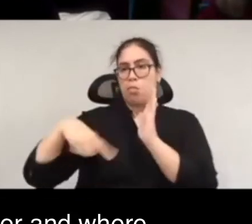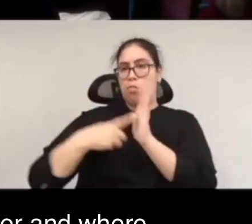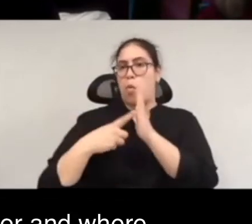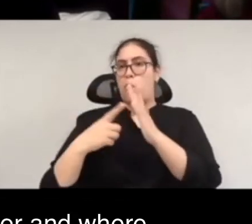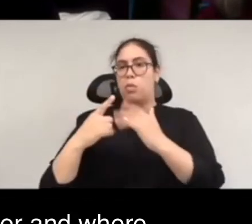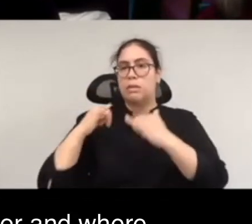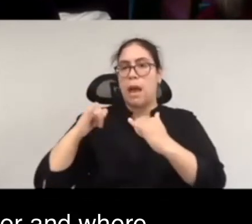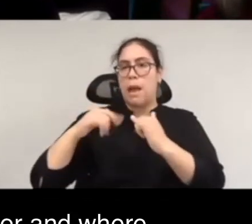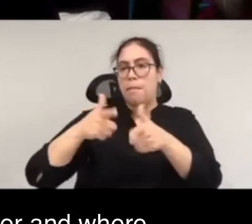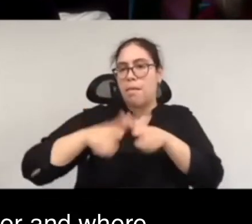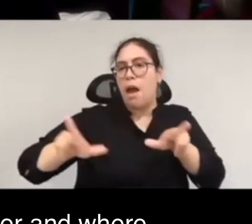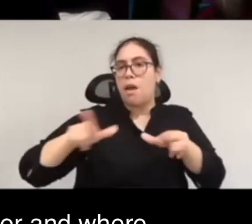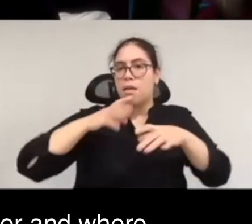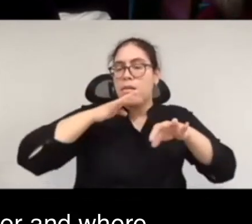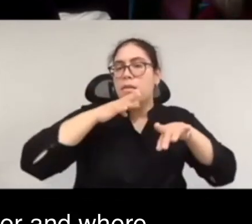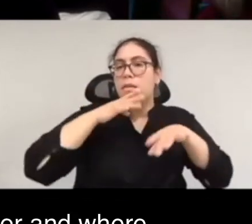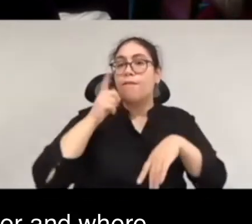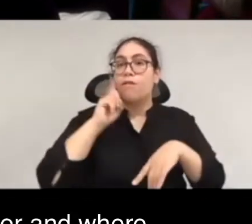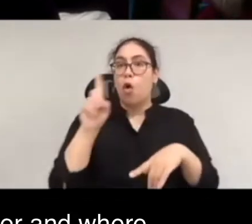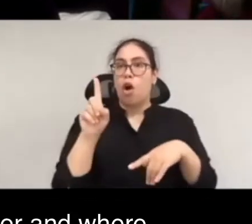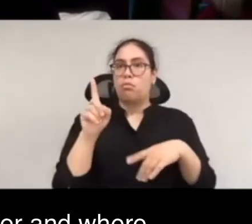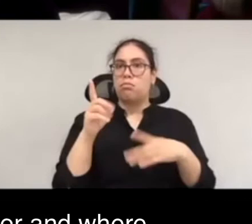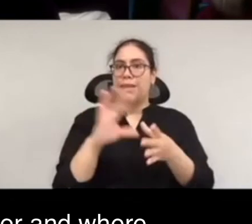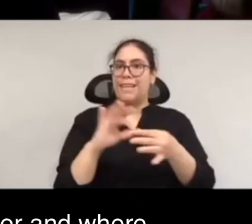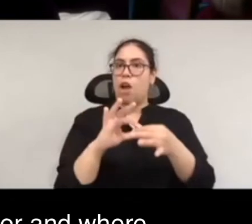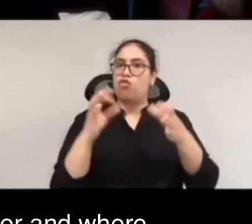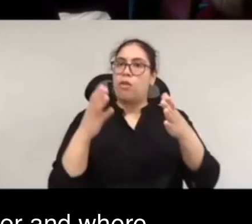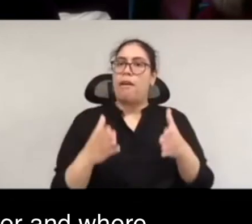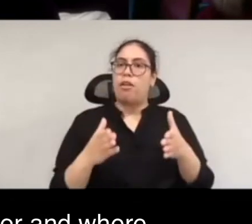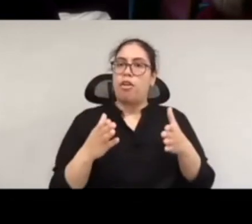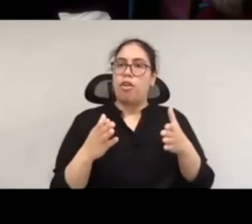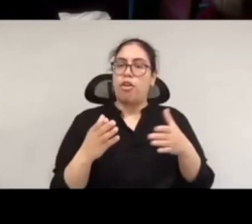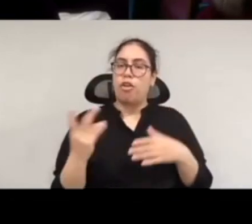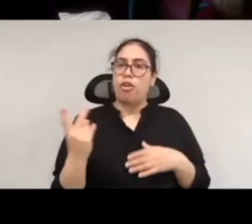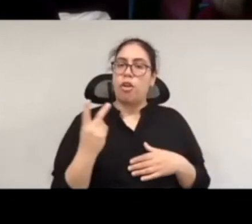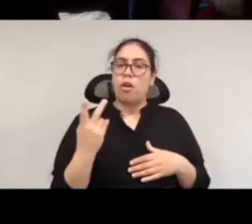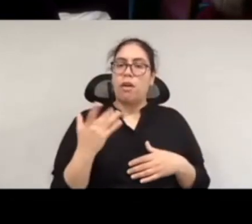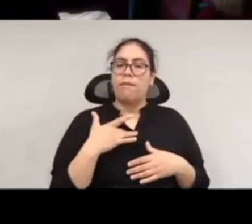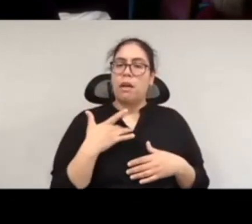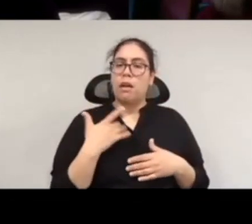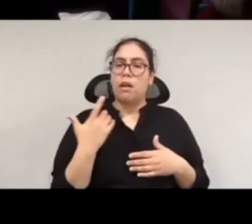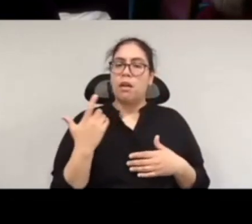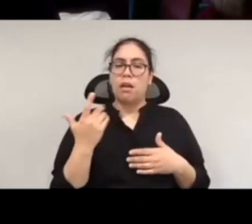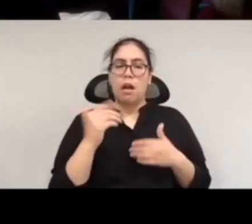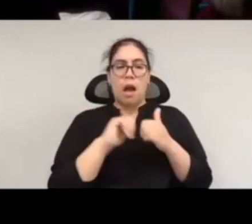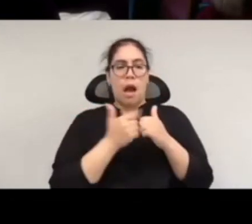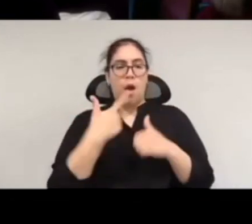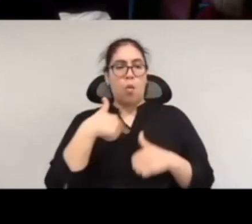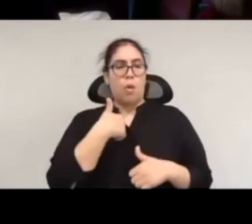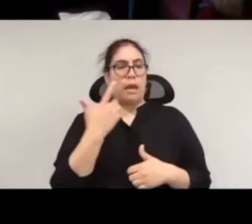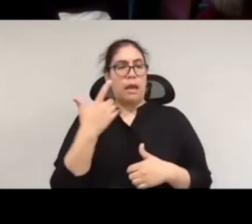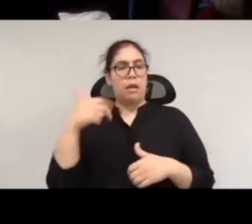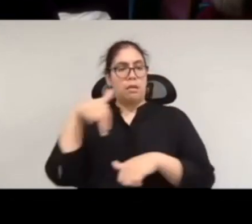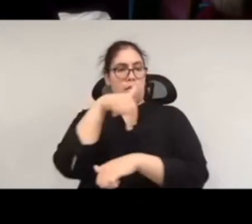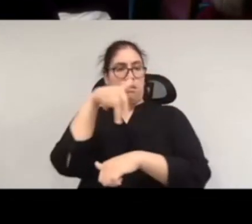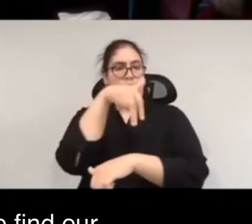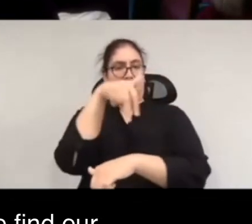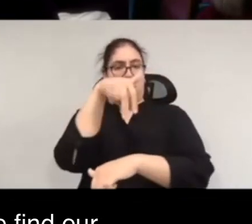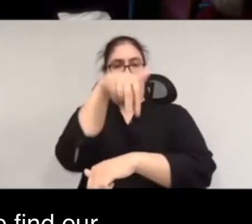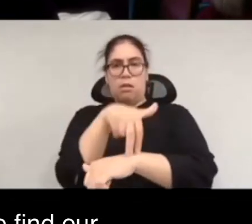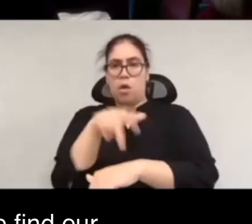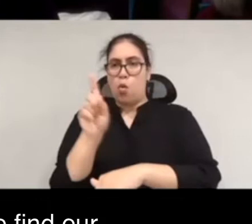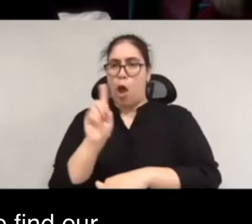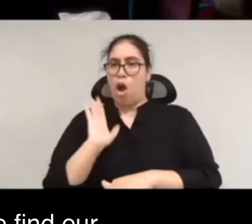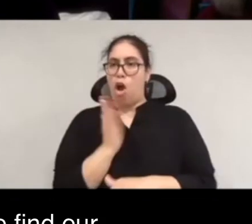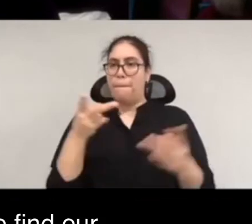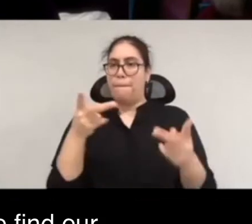as a narrator. And where do we find our place in this? Where do we find our place vocally? Where do we